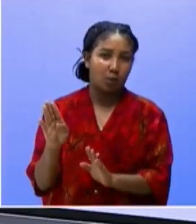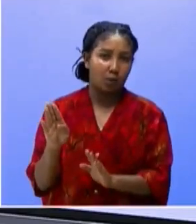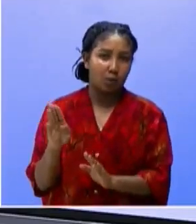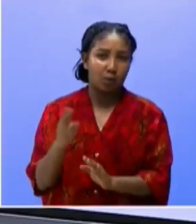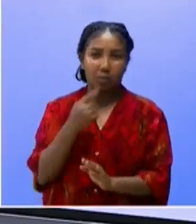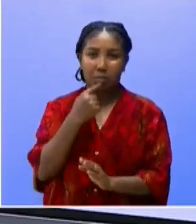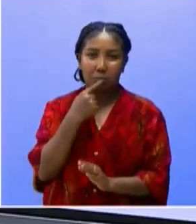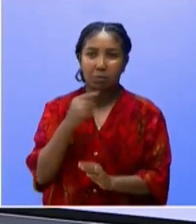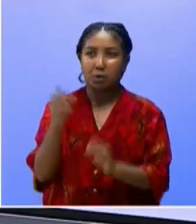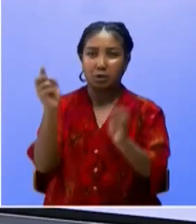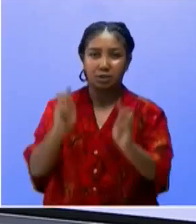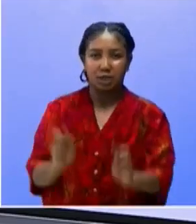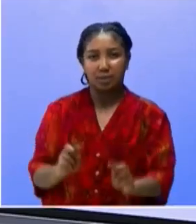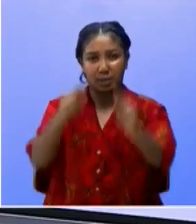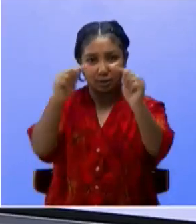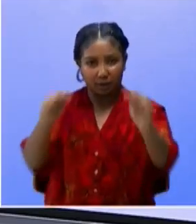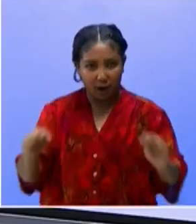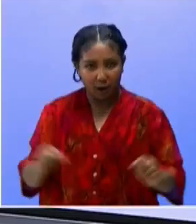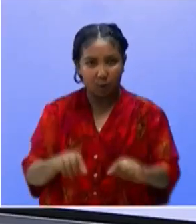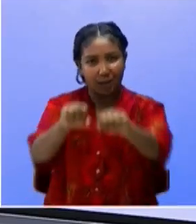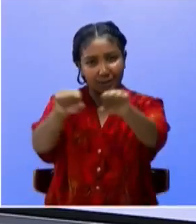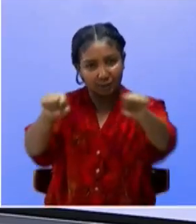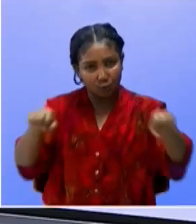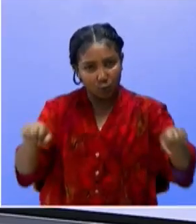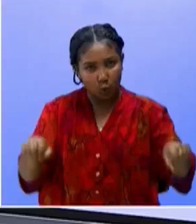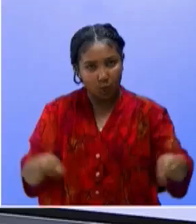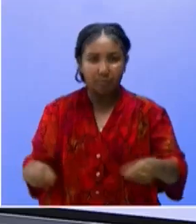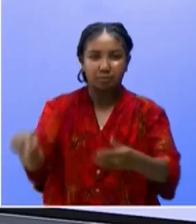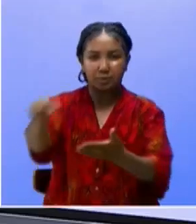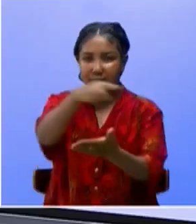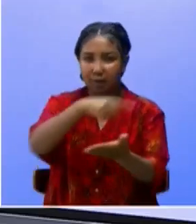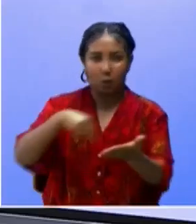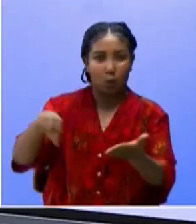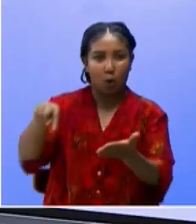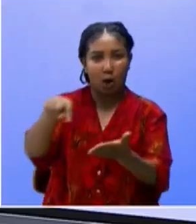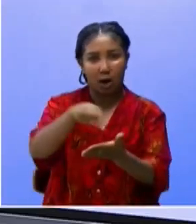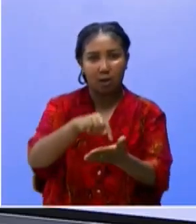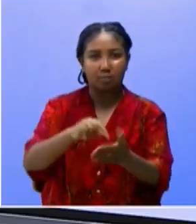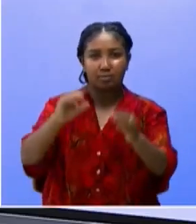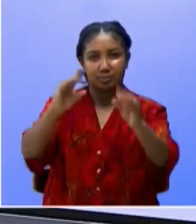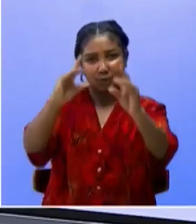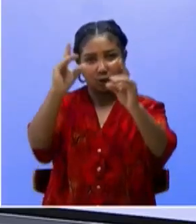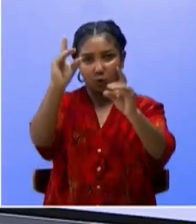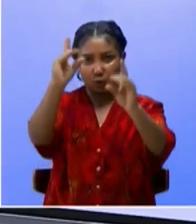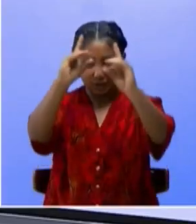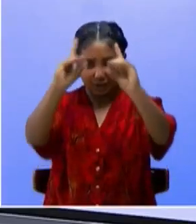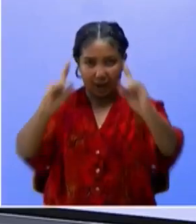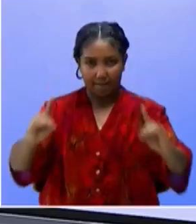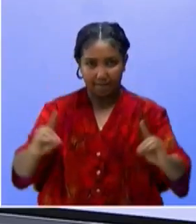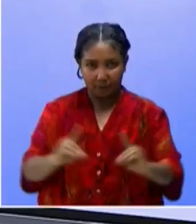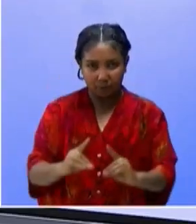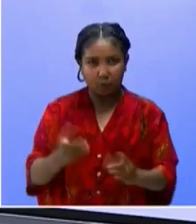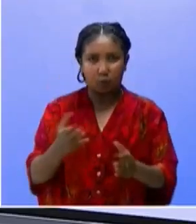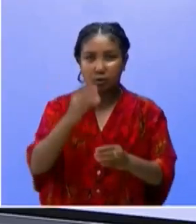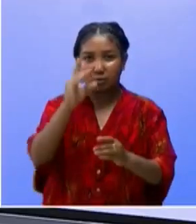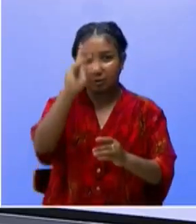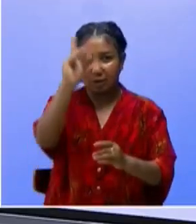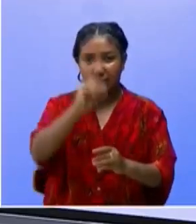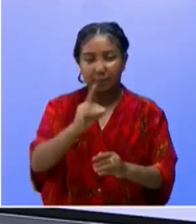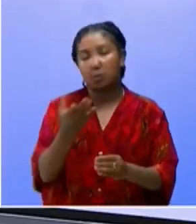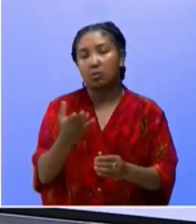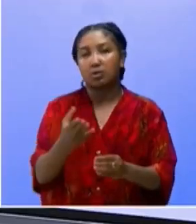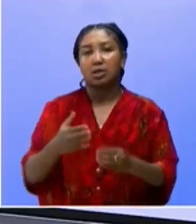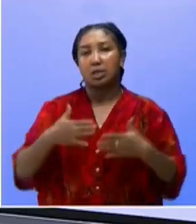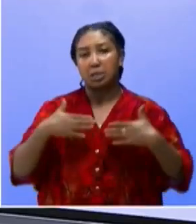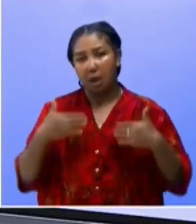Or the shape, triangular, square, circular, diamond shape, yeah? Or the age, young,